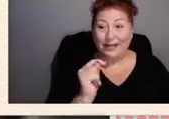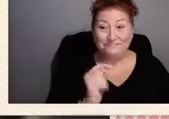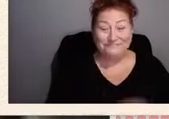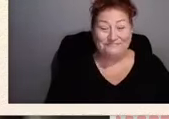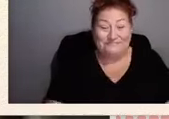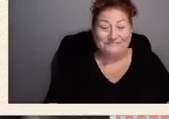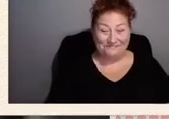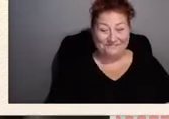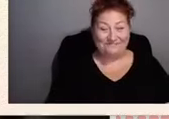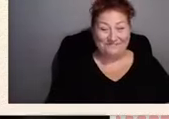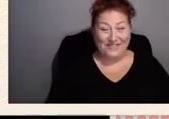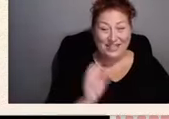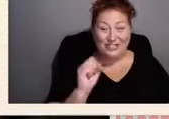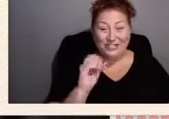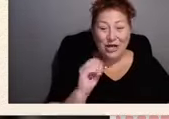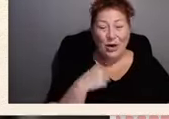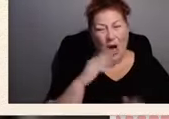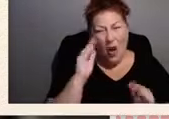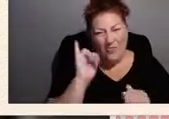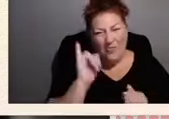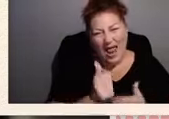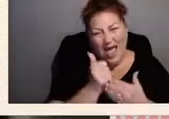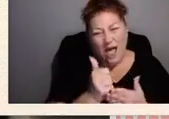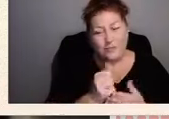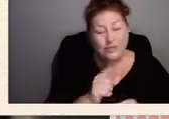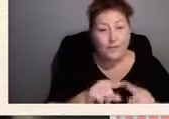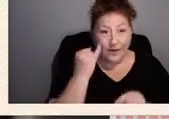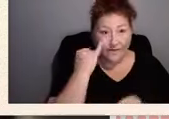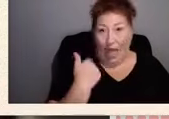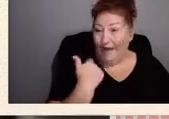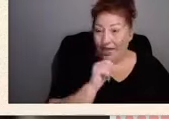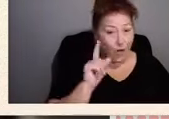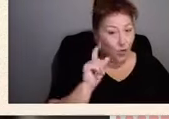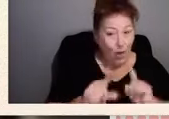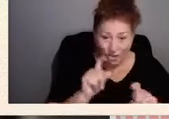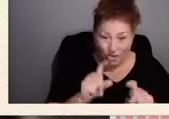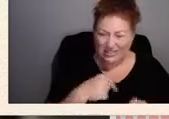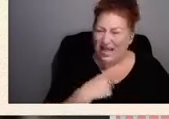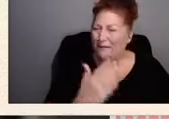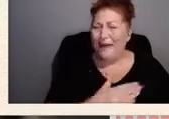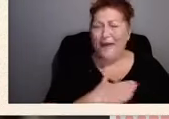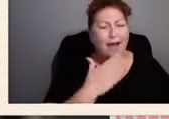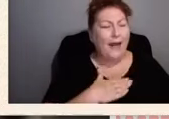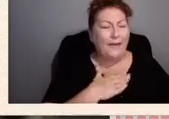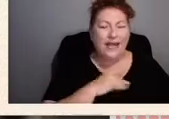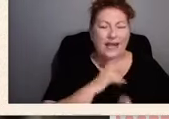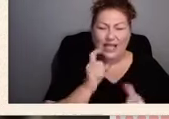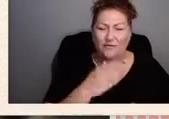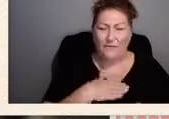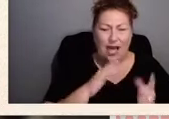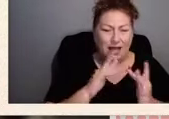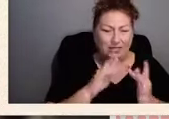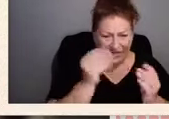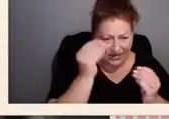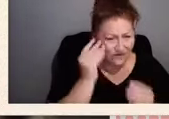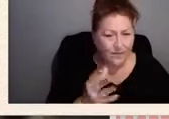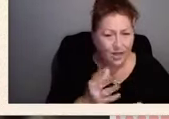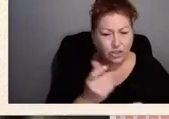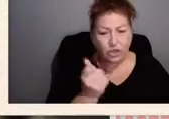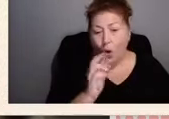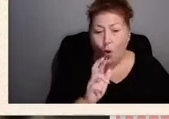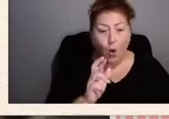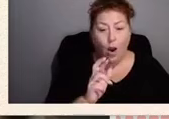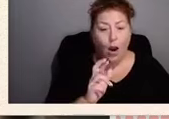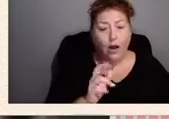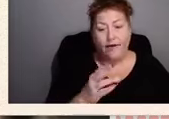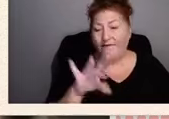So I hope that helps. But if you have any questions, I am happy to give you my contact information or find me on social